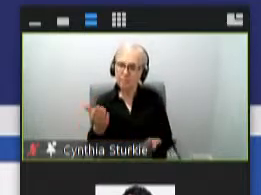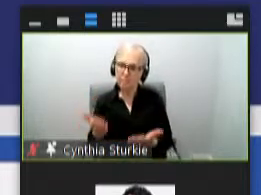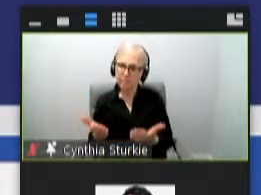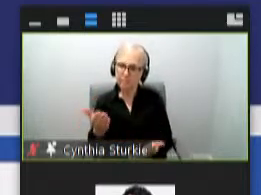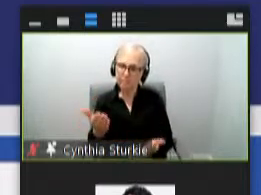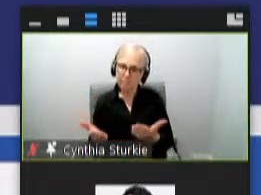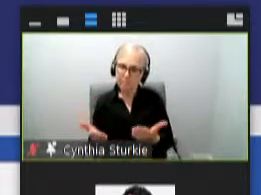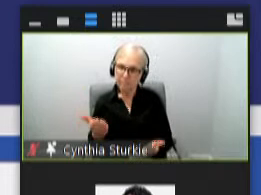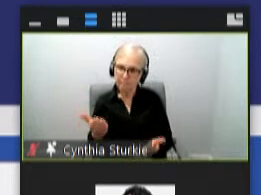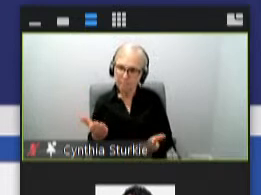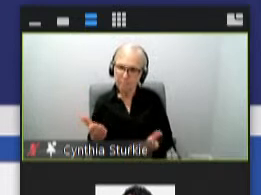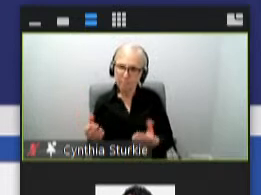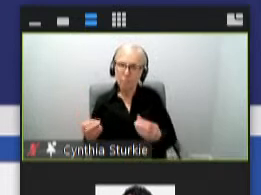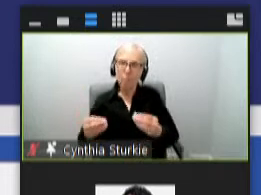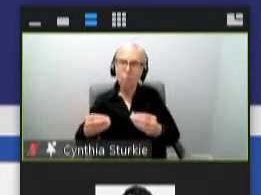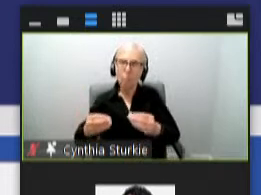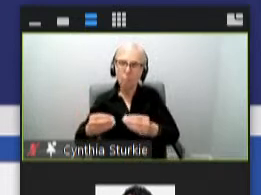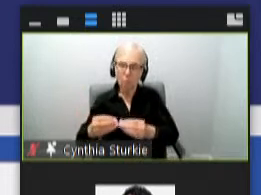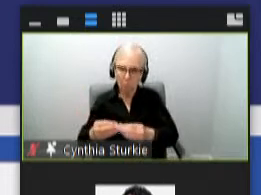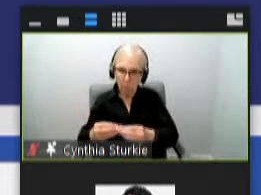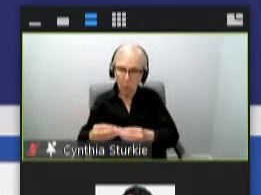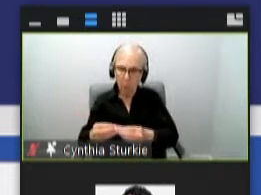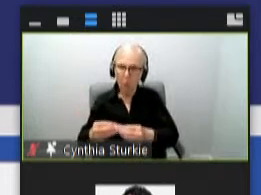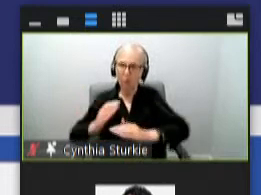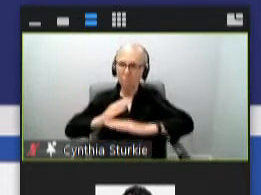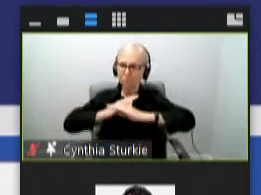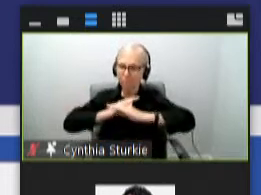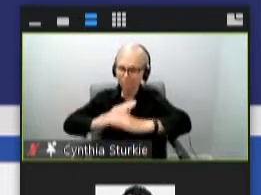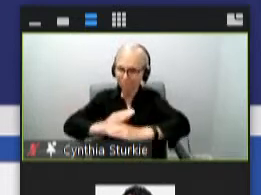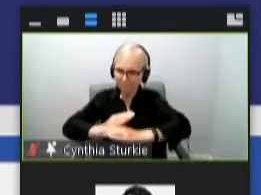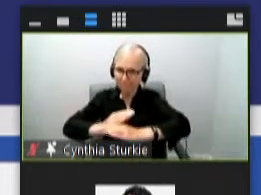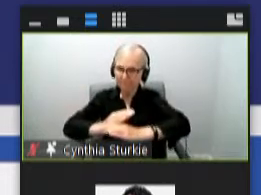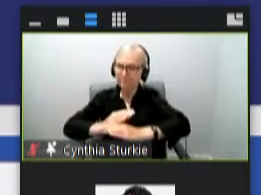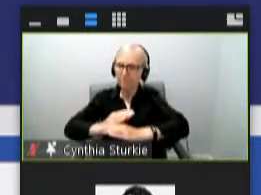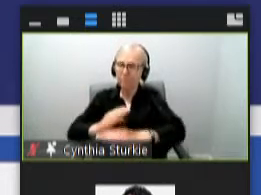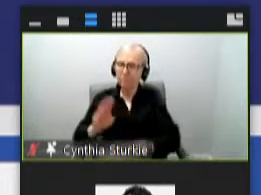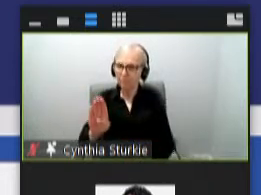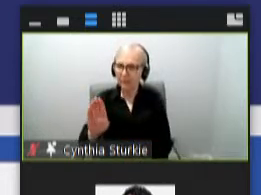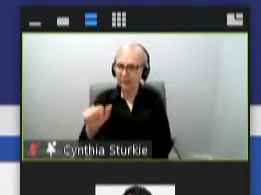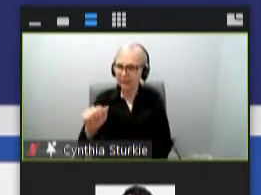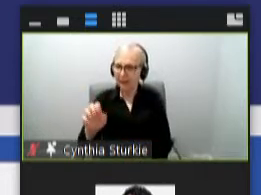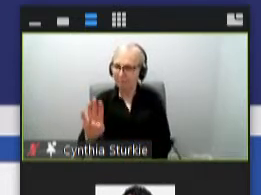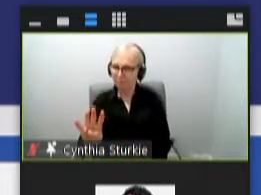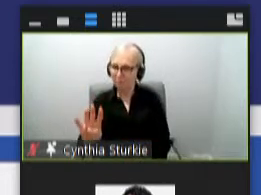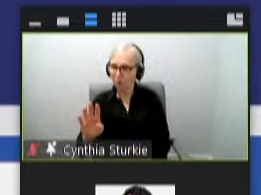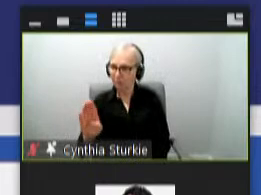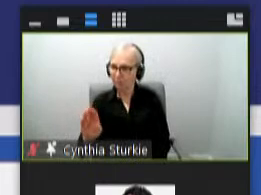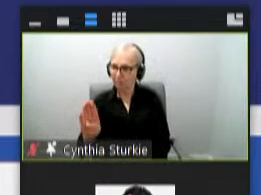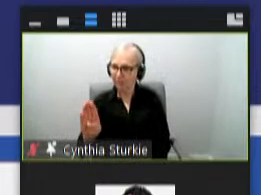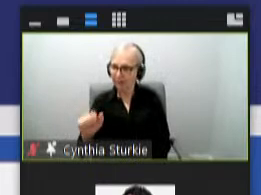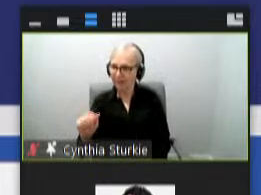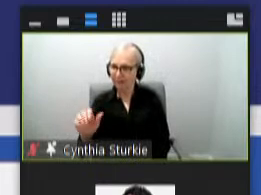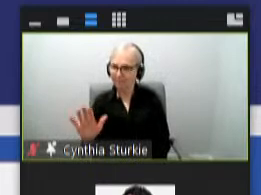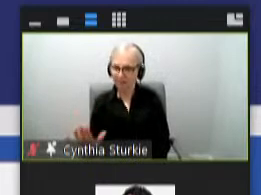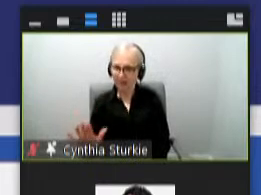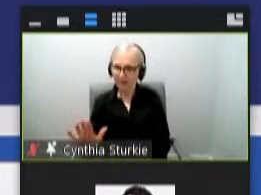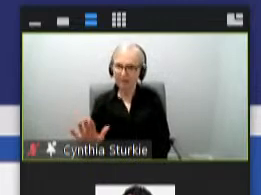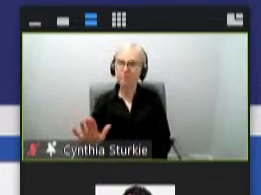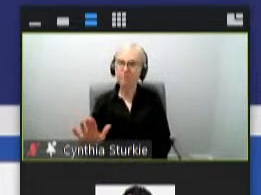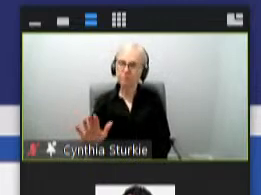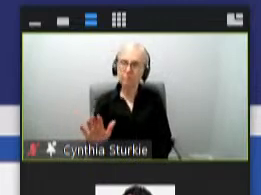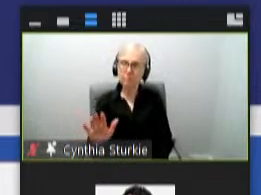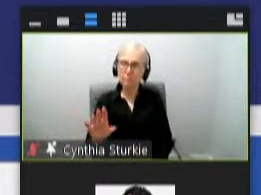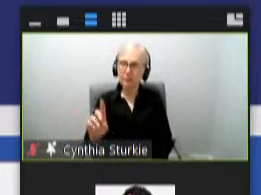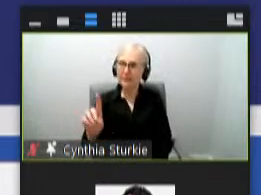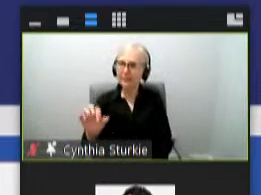escape associated with BA4 and BA5. There's a possibility that the same thing is true of BA 2.12.1, but the